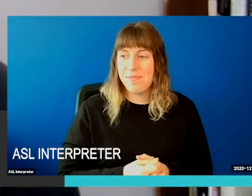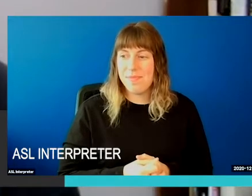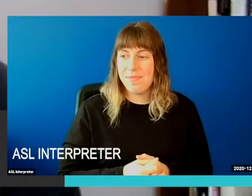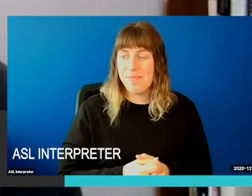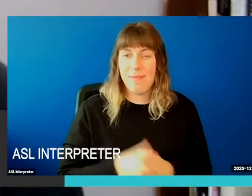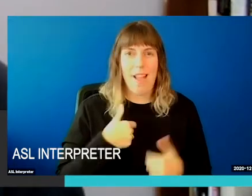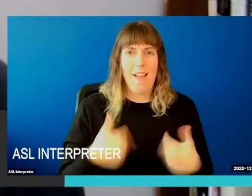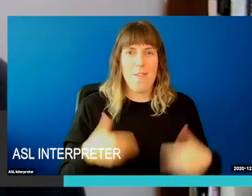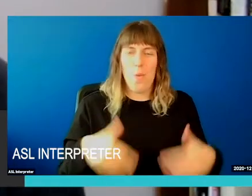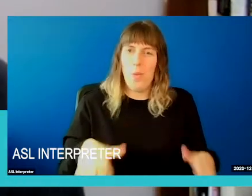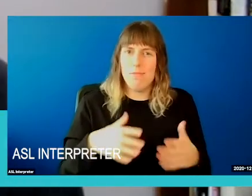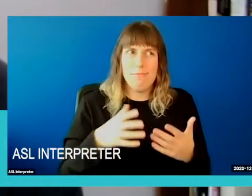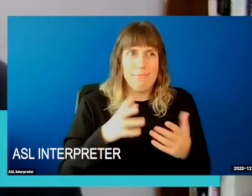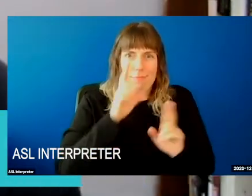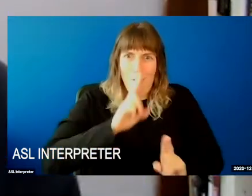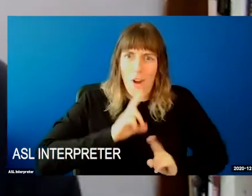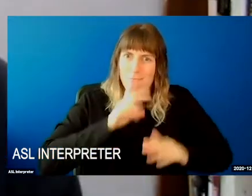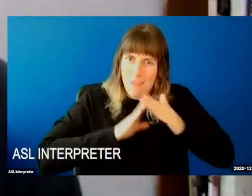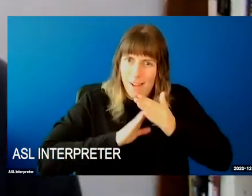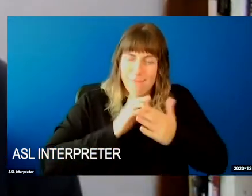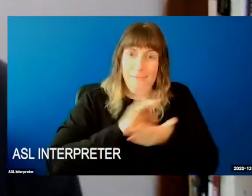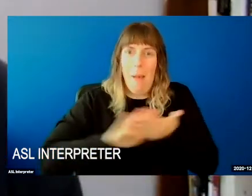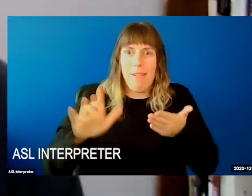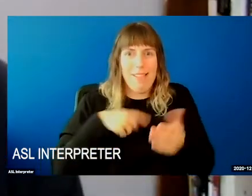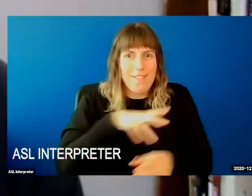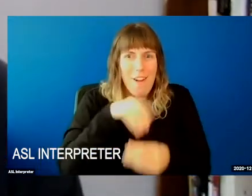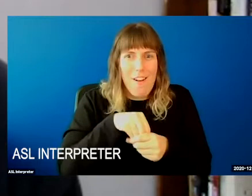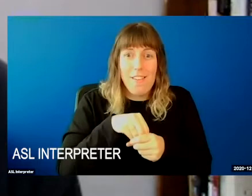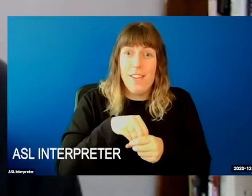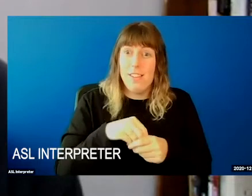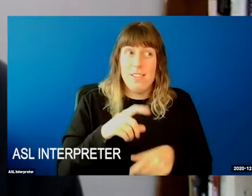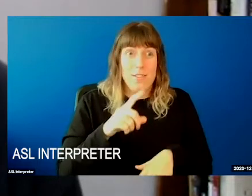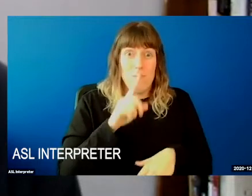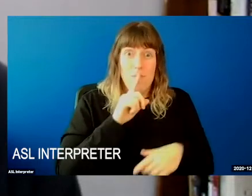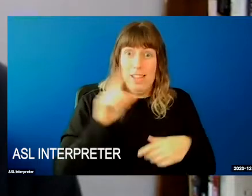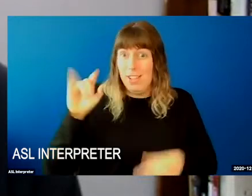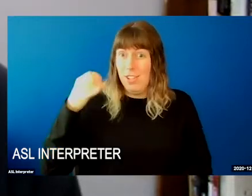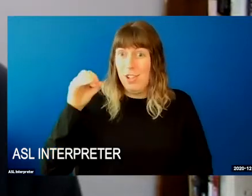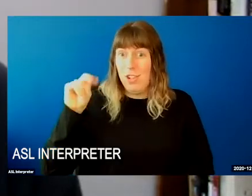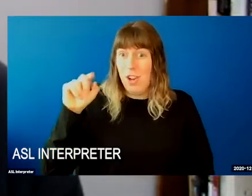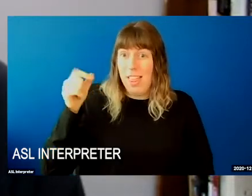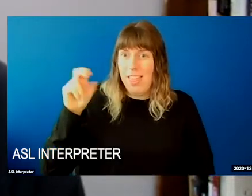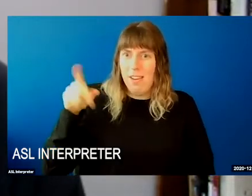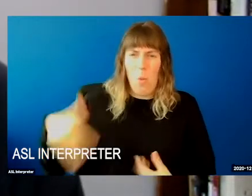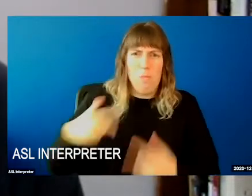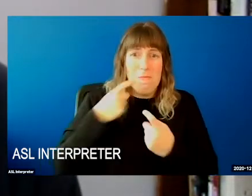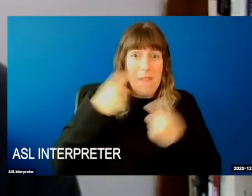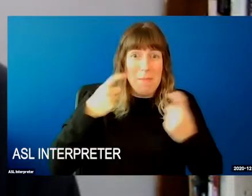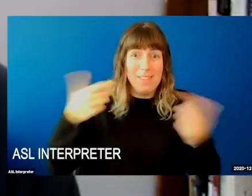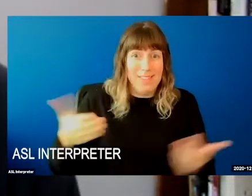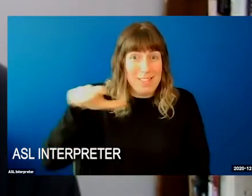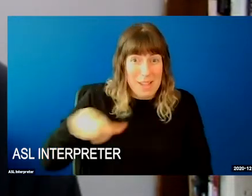It's a humbling experience for me to be here, and I didn't quite understand I'd be following Jonathan, who's a very famous person in